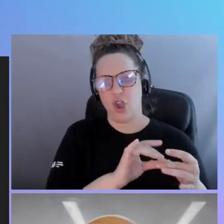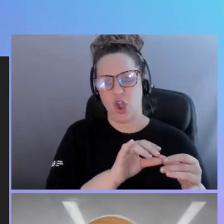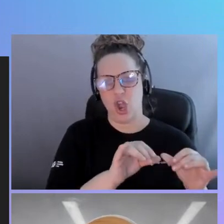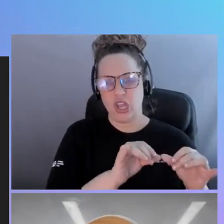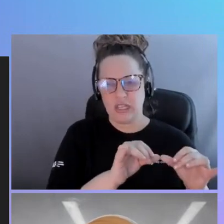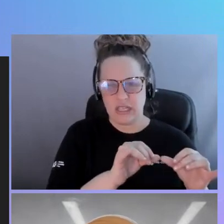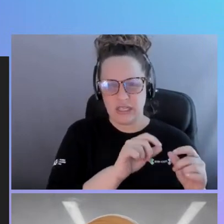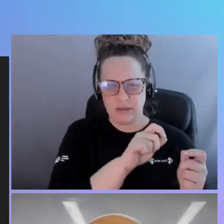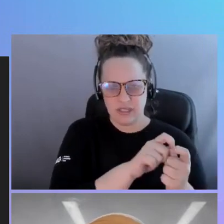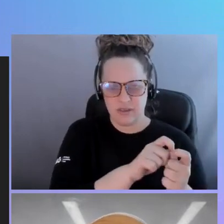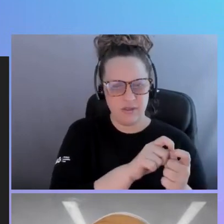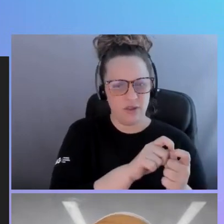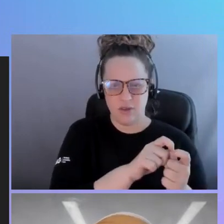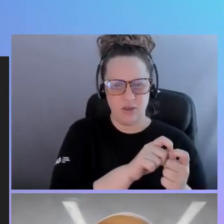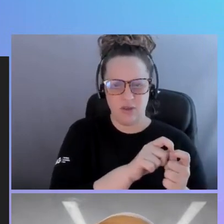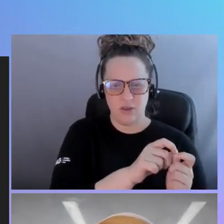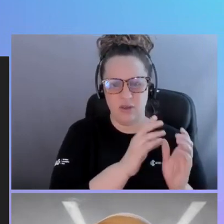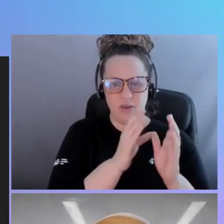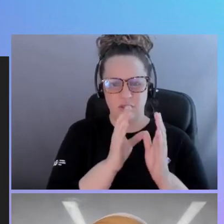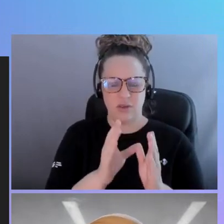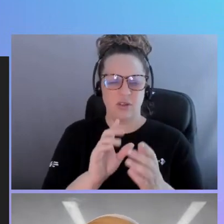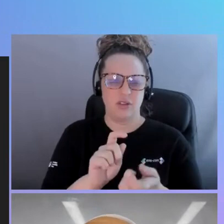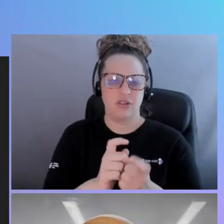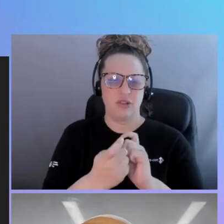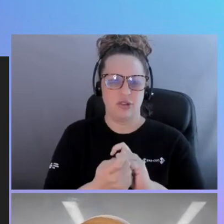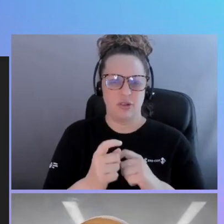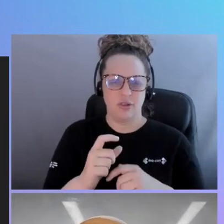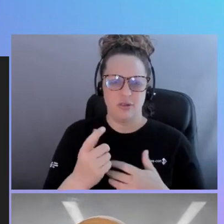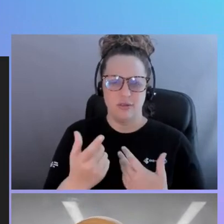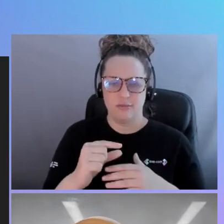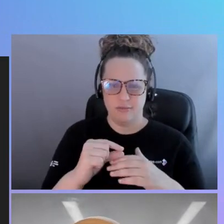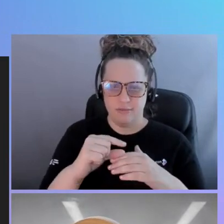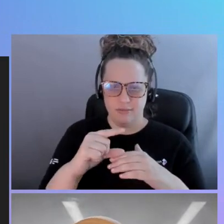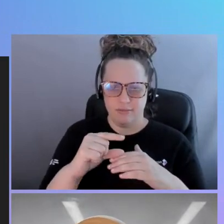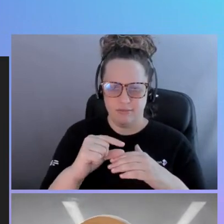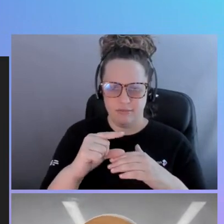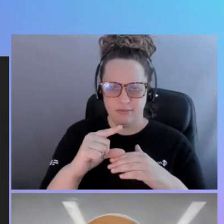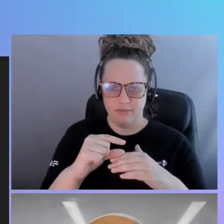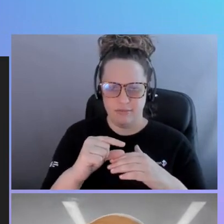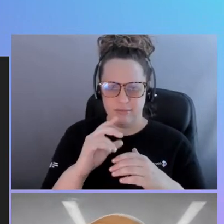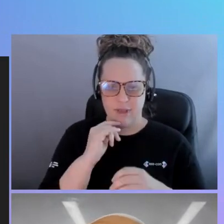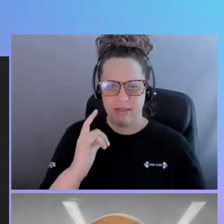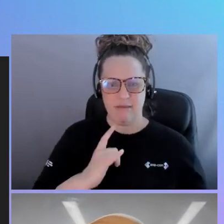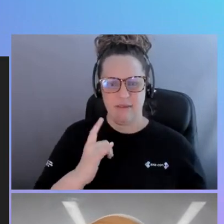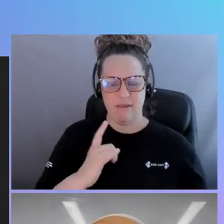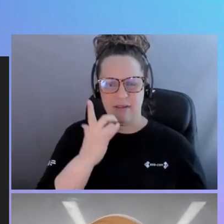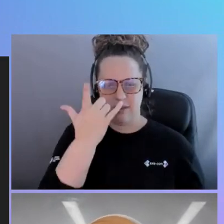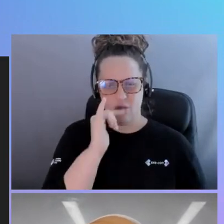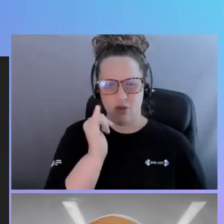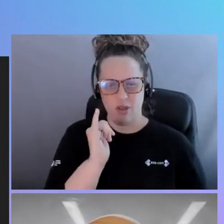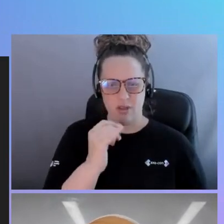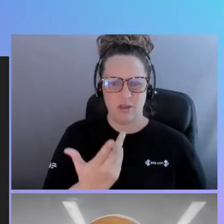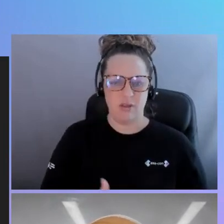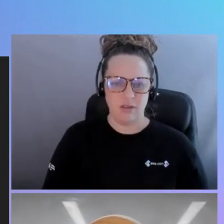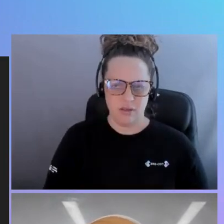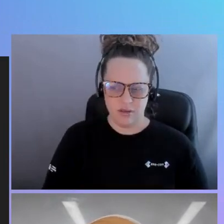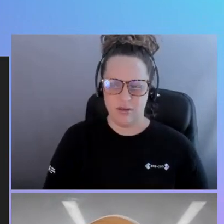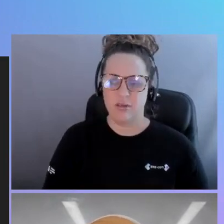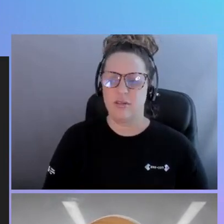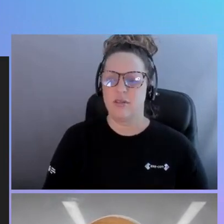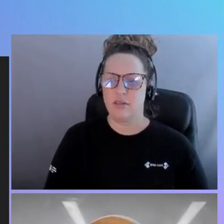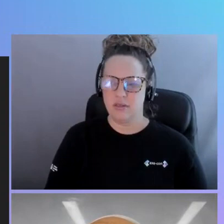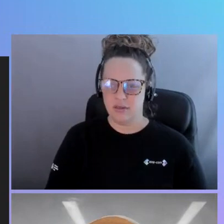a specific size, you can set a font set on a text style. In this case, body. There were others